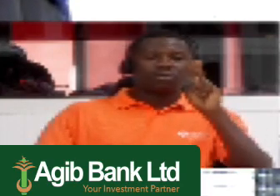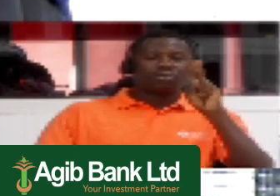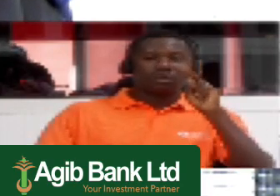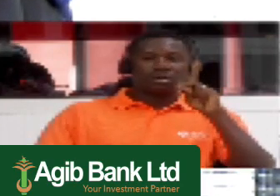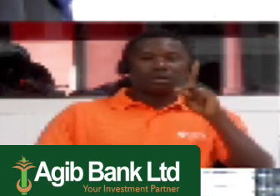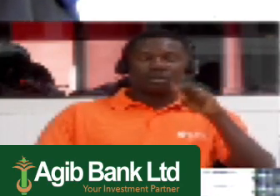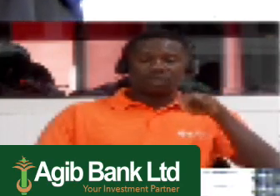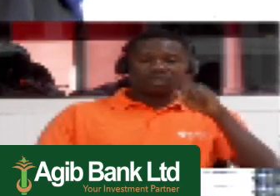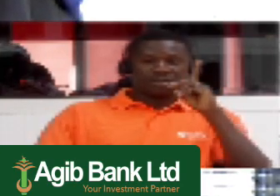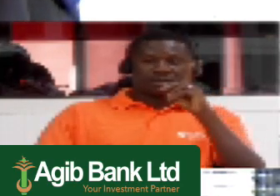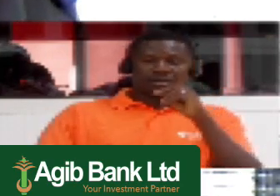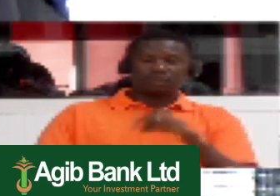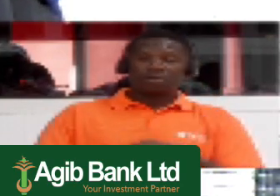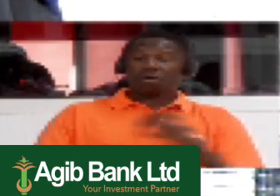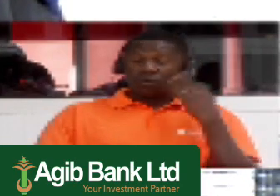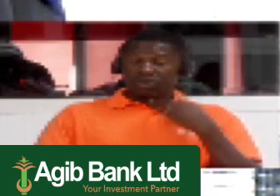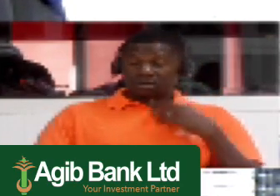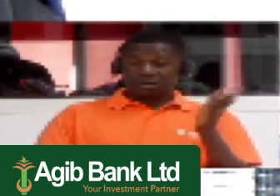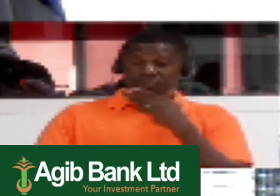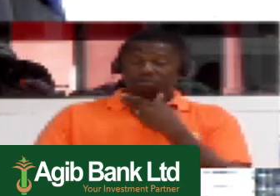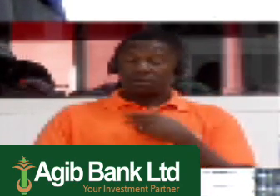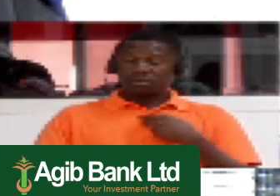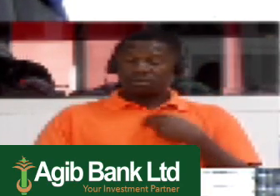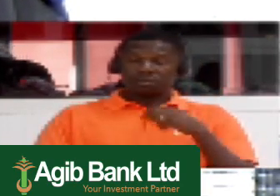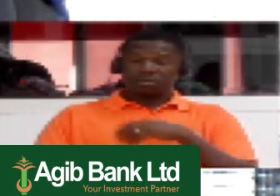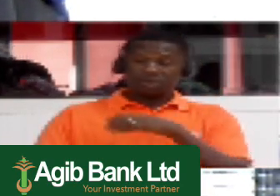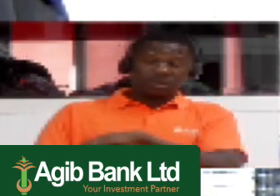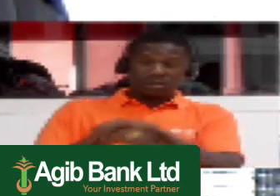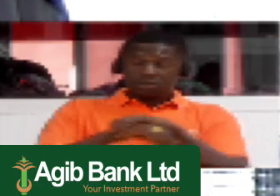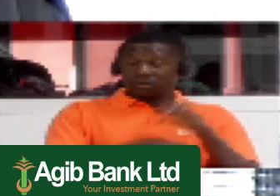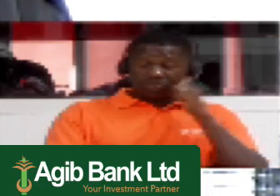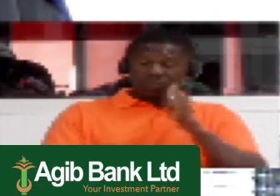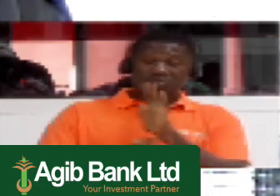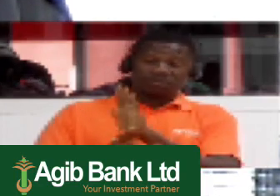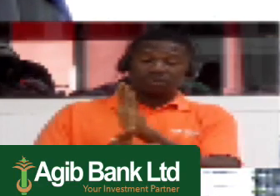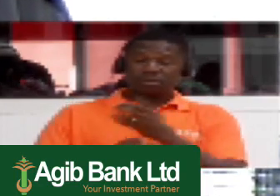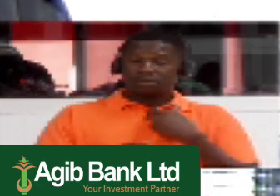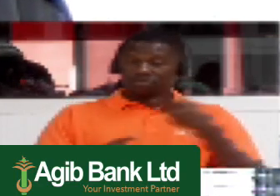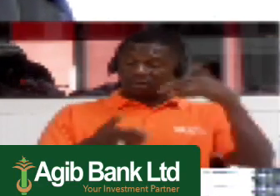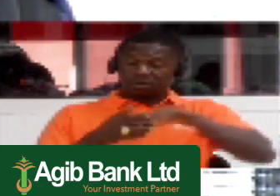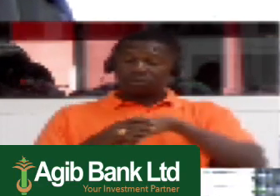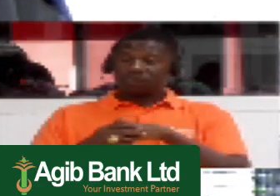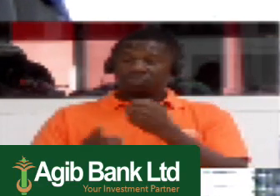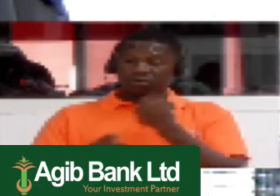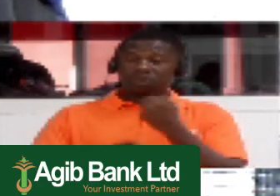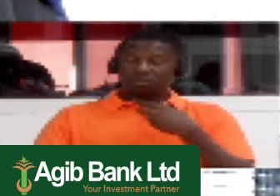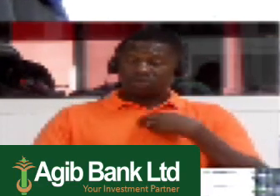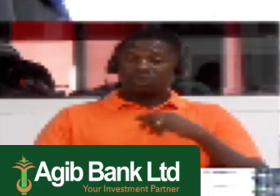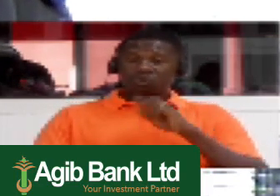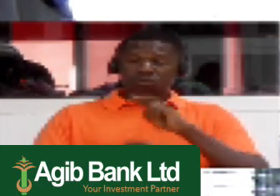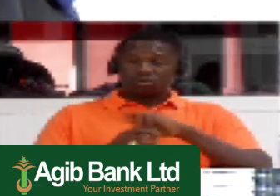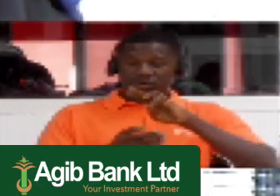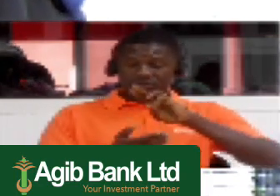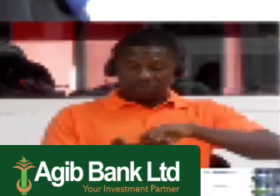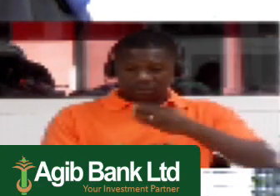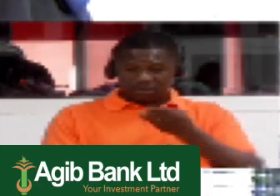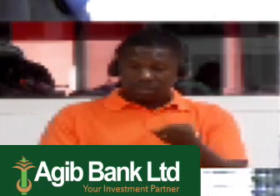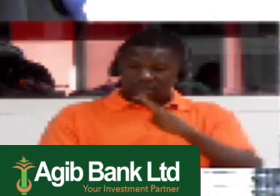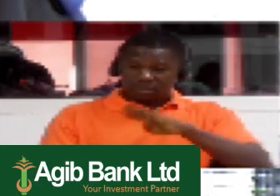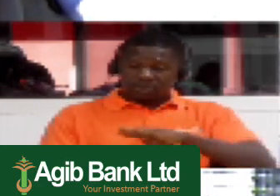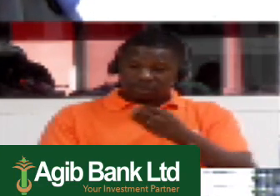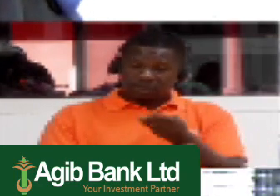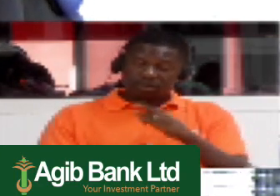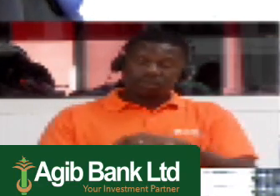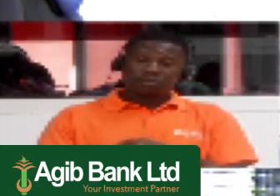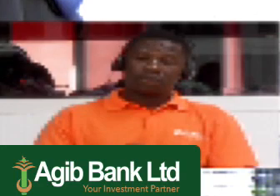benchikala ikalole yembatu yenchika. When they are picking me up, they used to wait for me and pick me up because I am the one who does the barbecue. But nin sewa